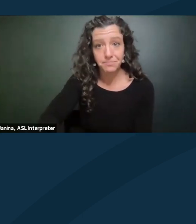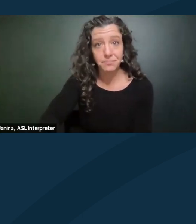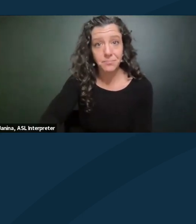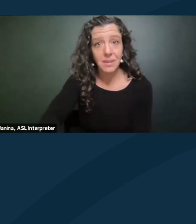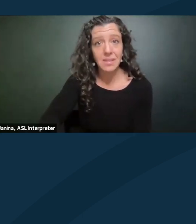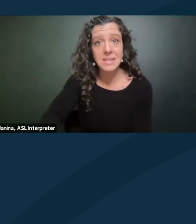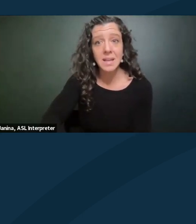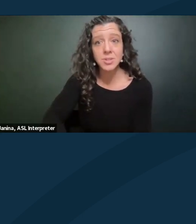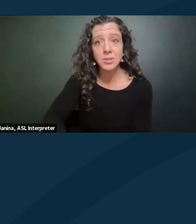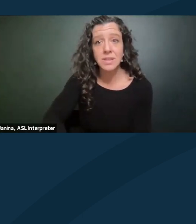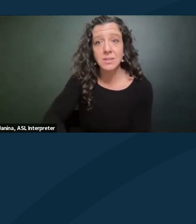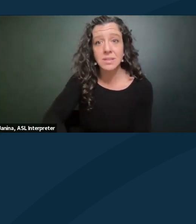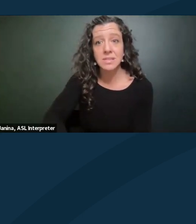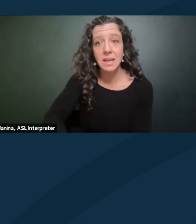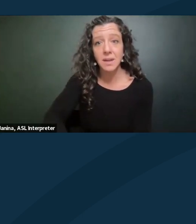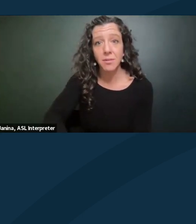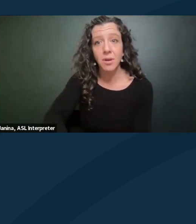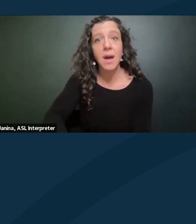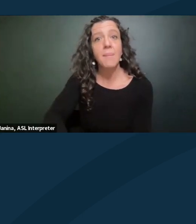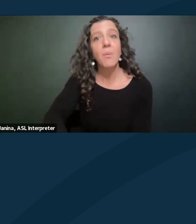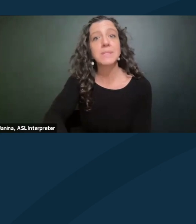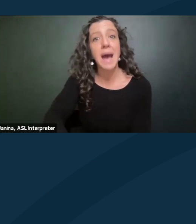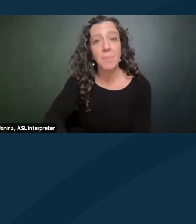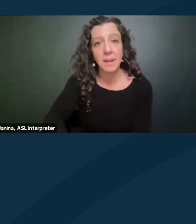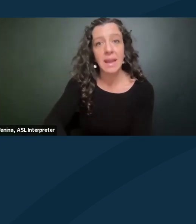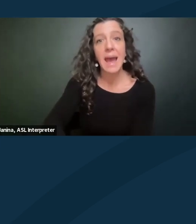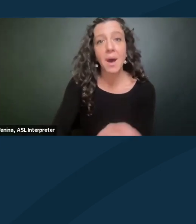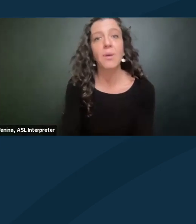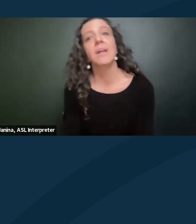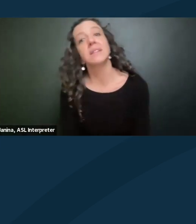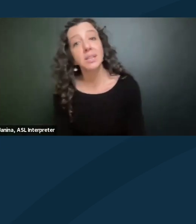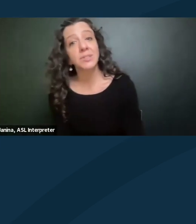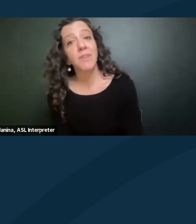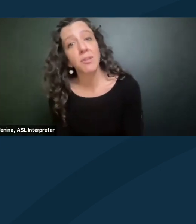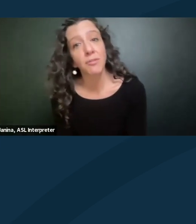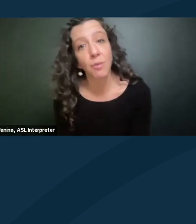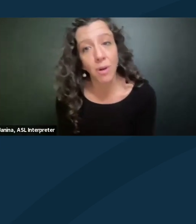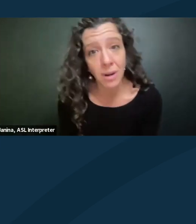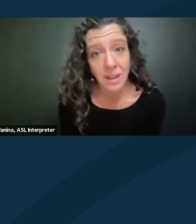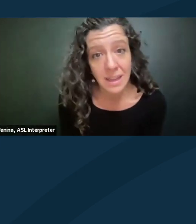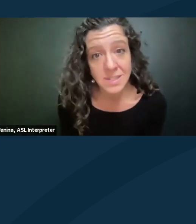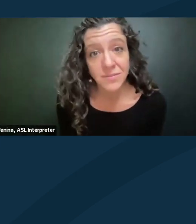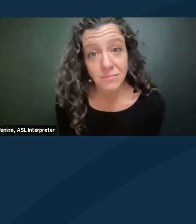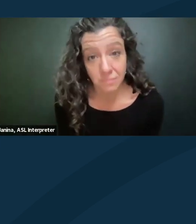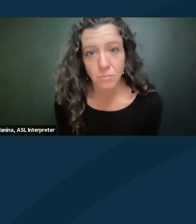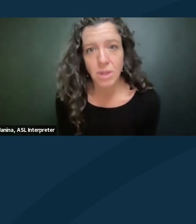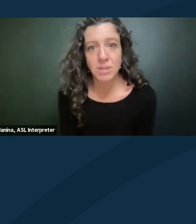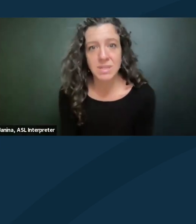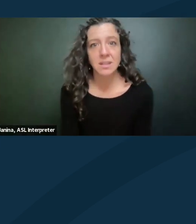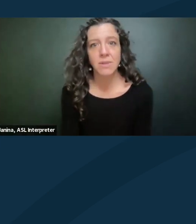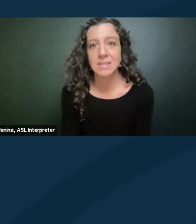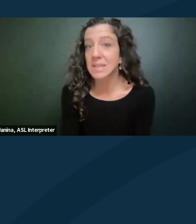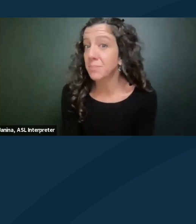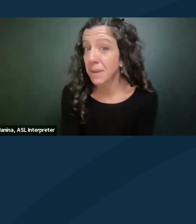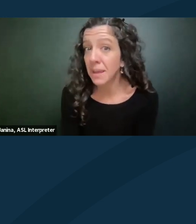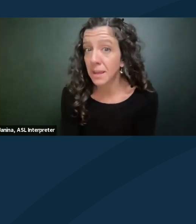happening. This kind of trickles down to the state level about what's happening and how Section 504 is really